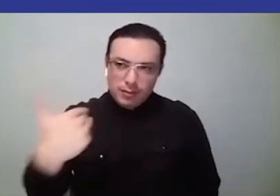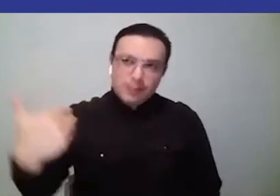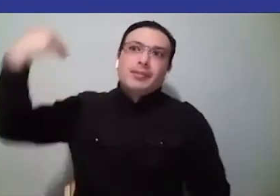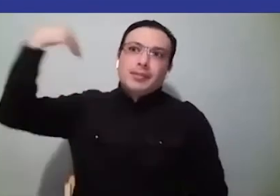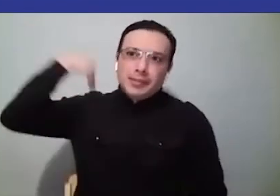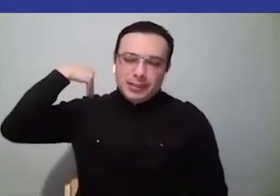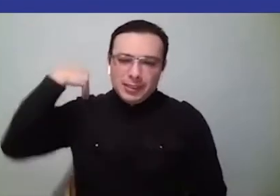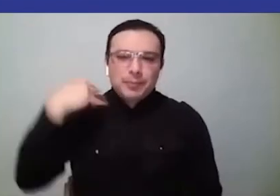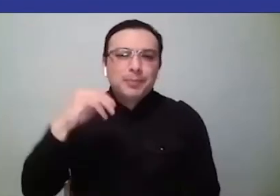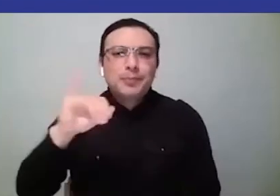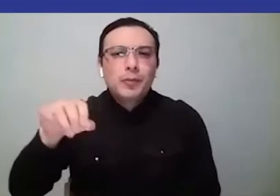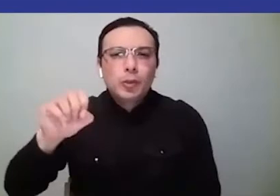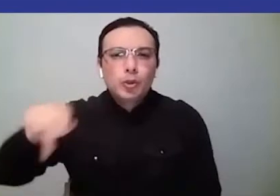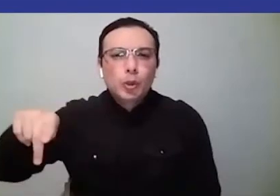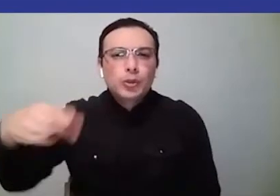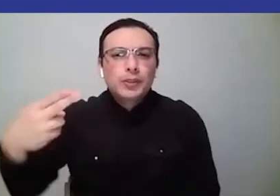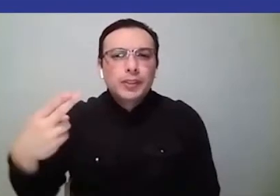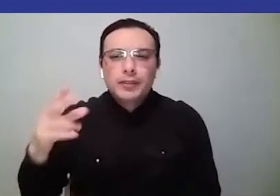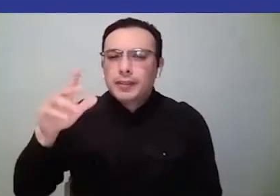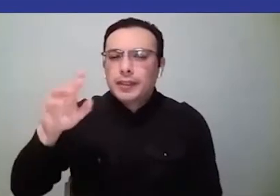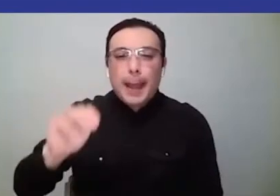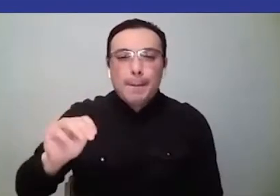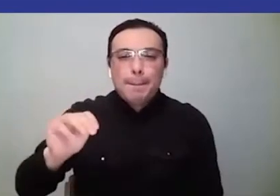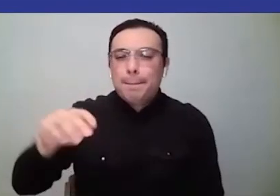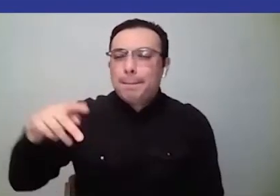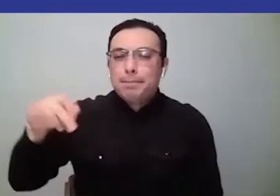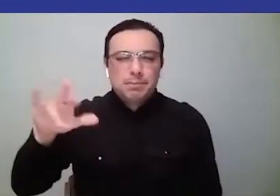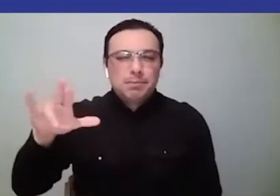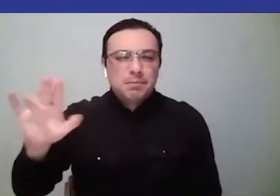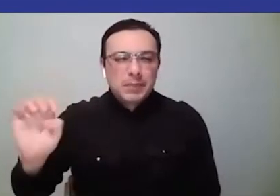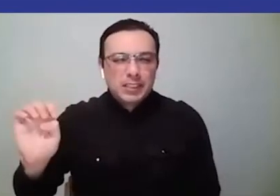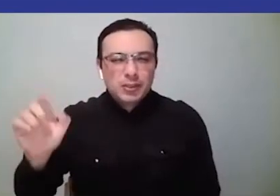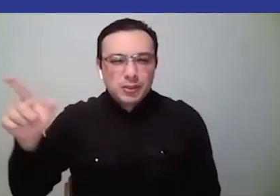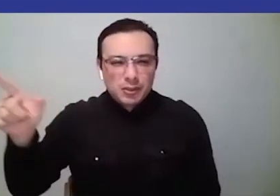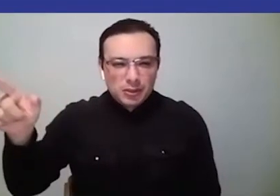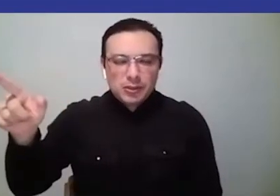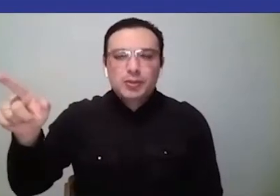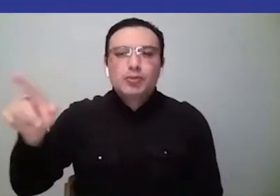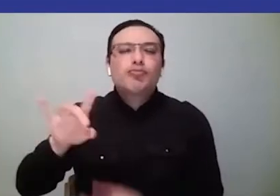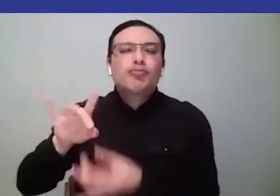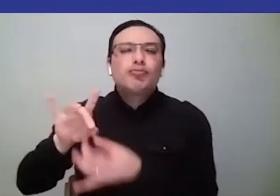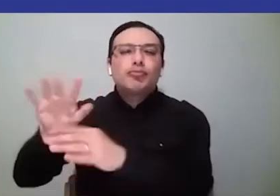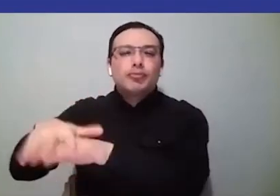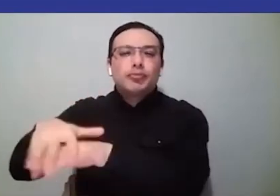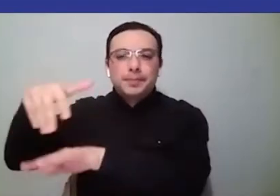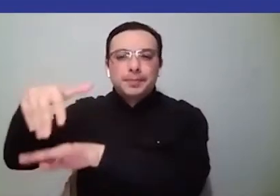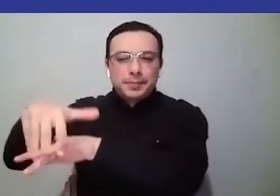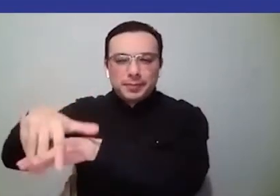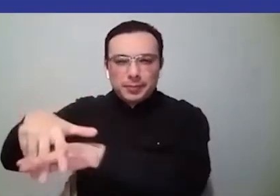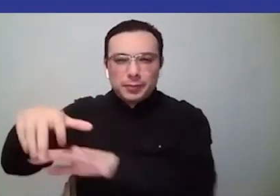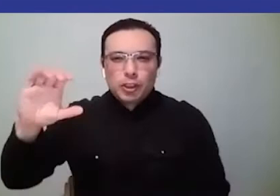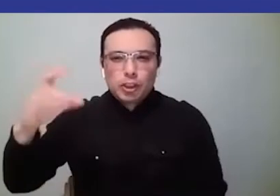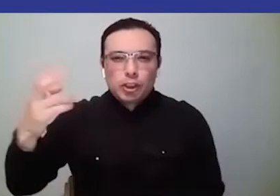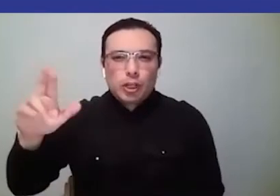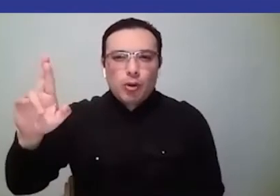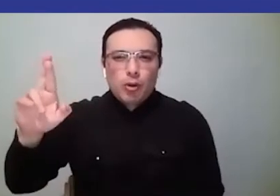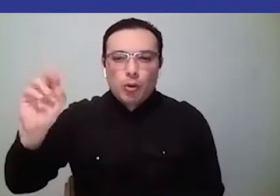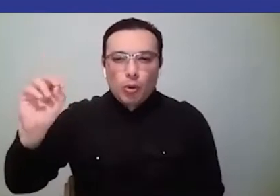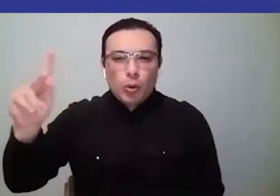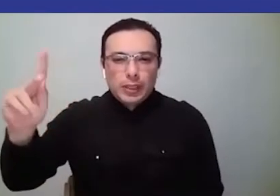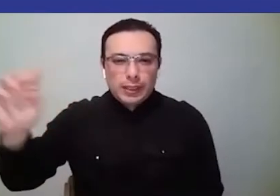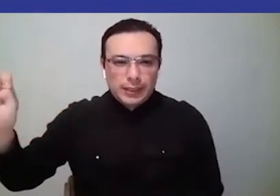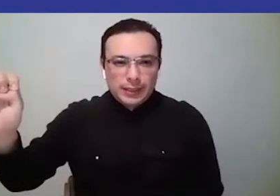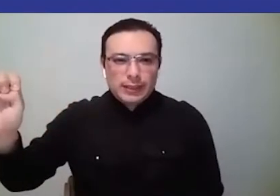Joseph Pierce, M. Pierce, who is citizen of the Cherokee Nation, Karen Recollet,